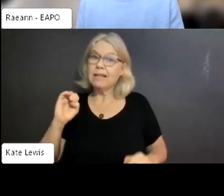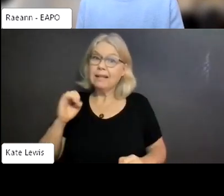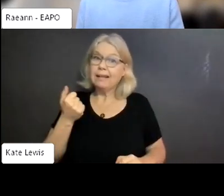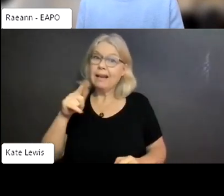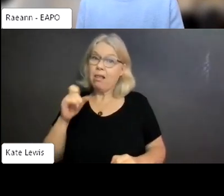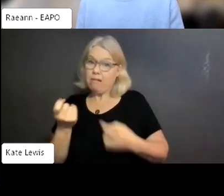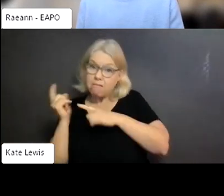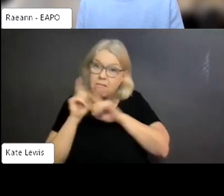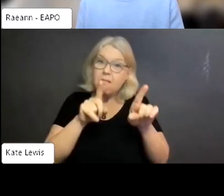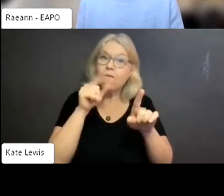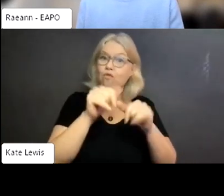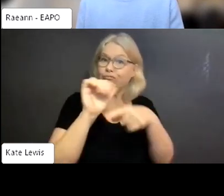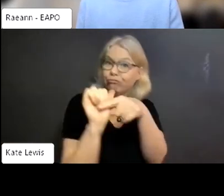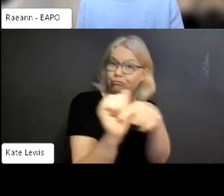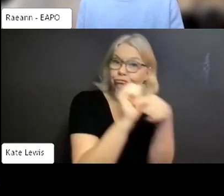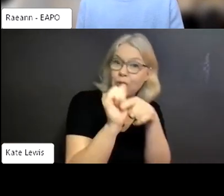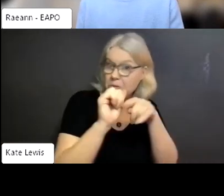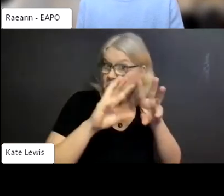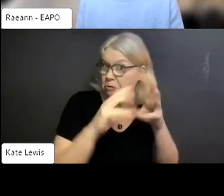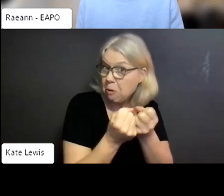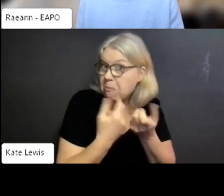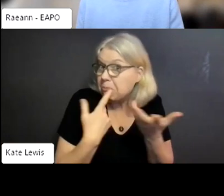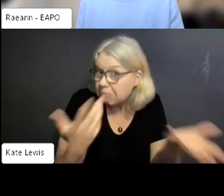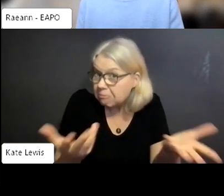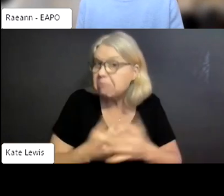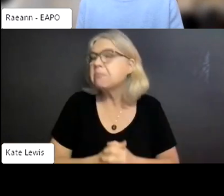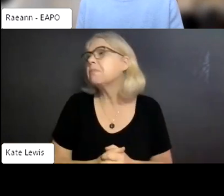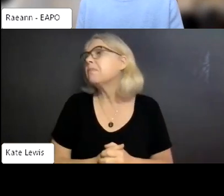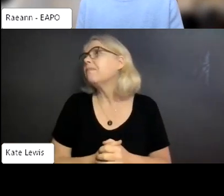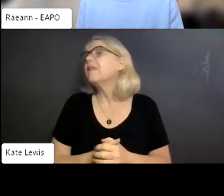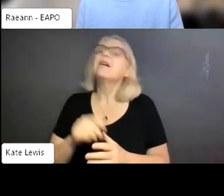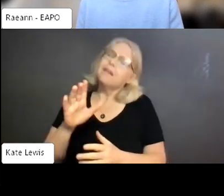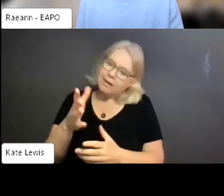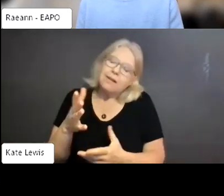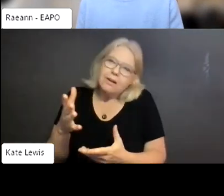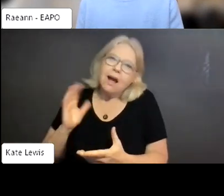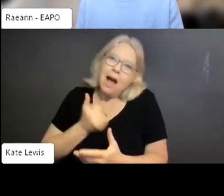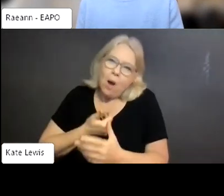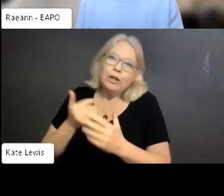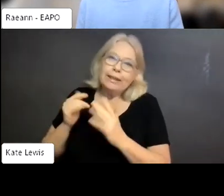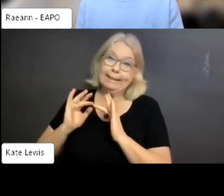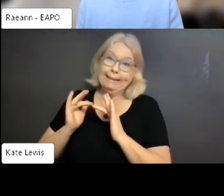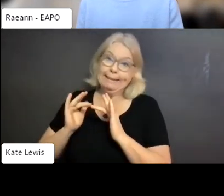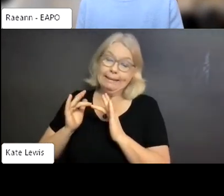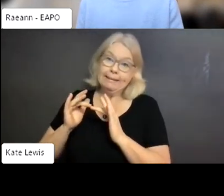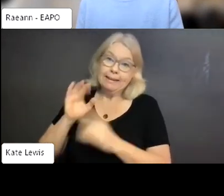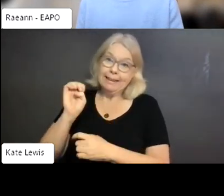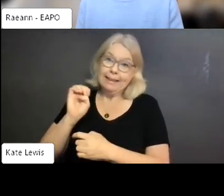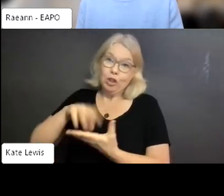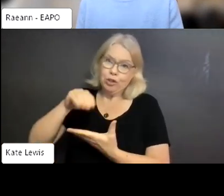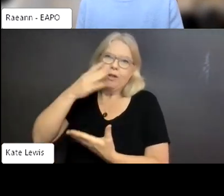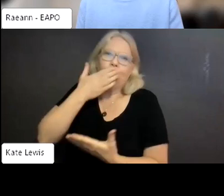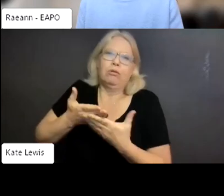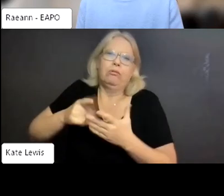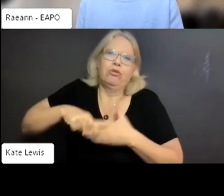that. As Renee mentioned, our e-learning training is a really good introduction. So if you are a healthcare and social